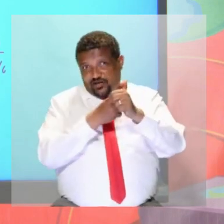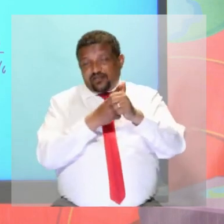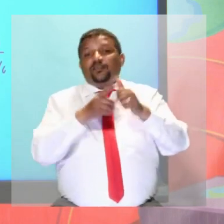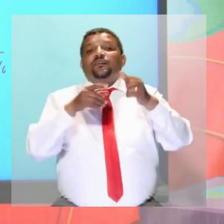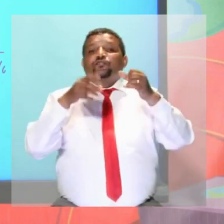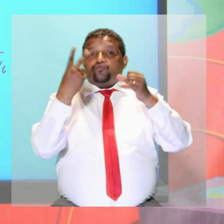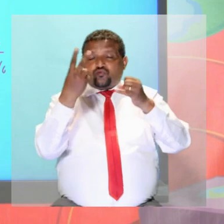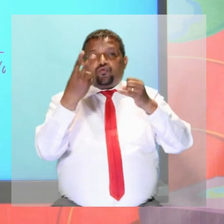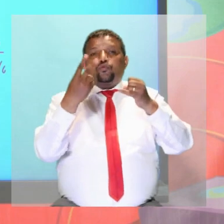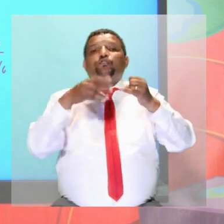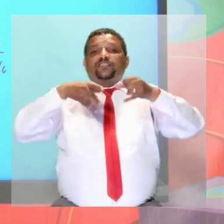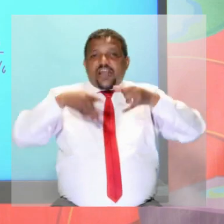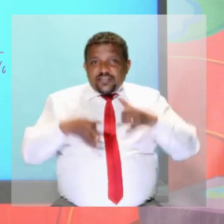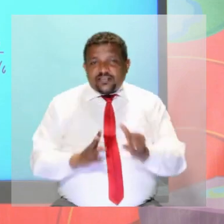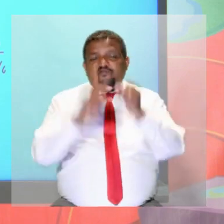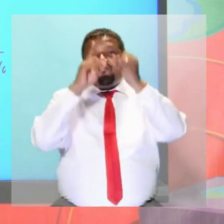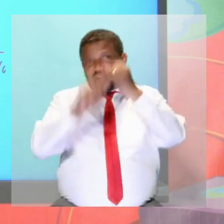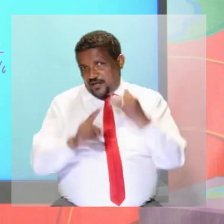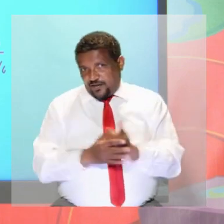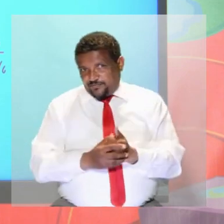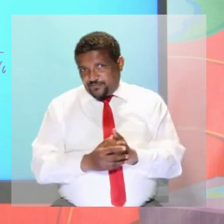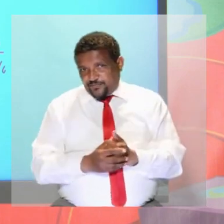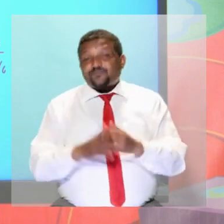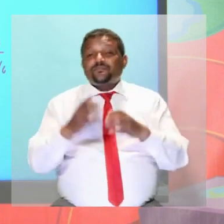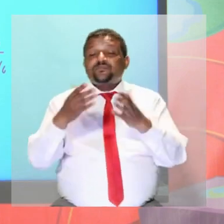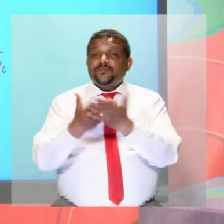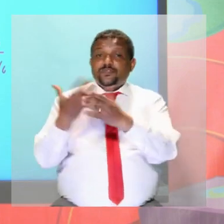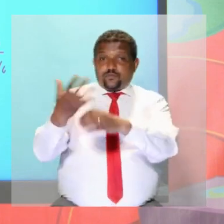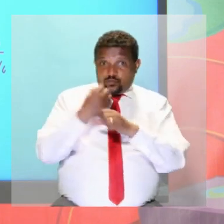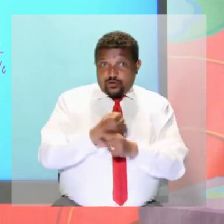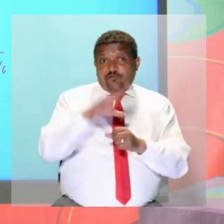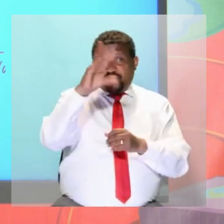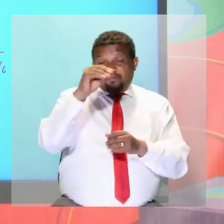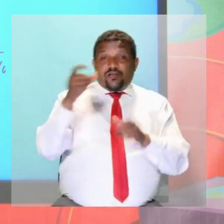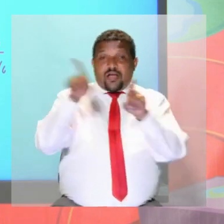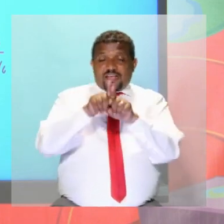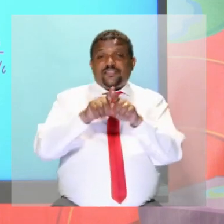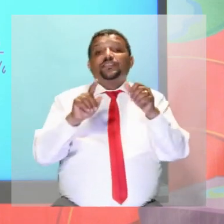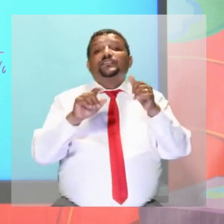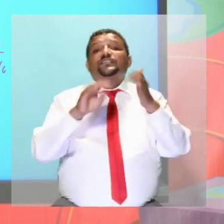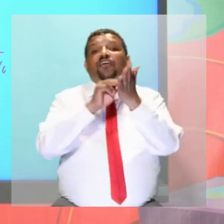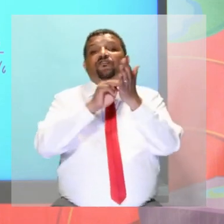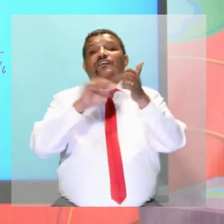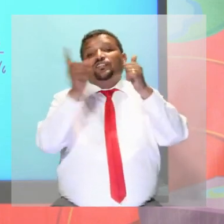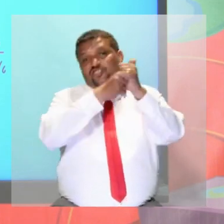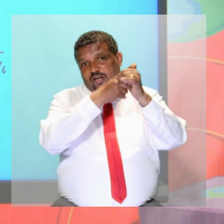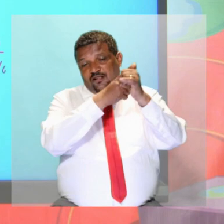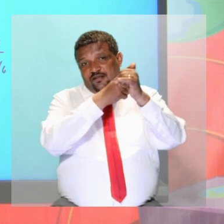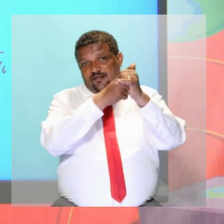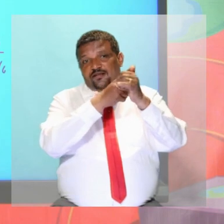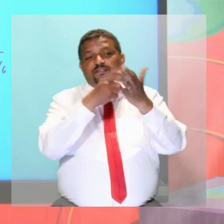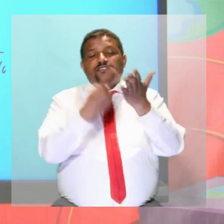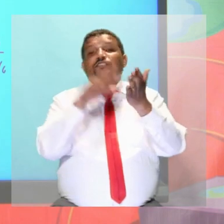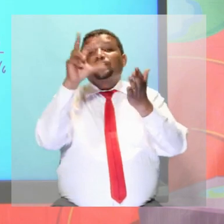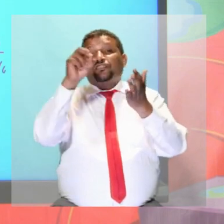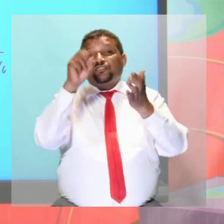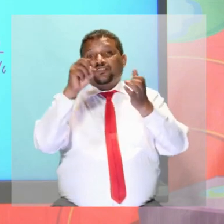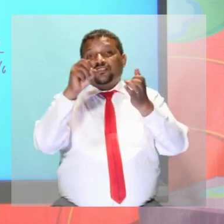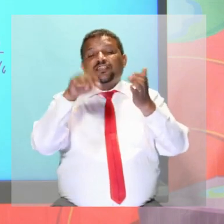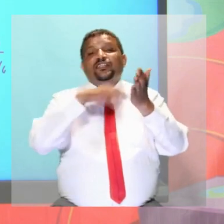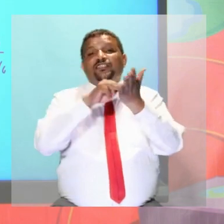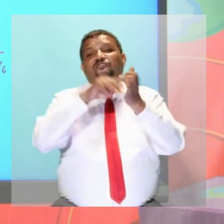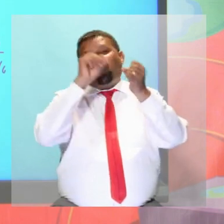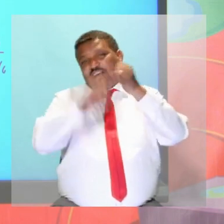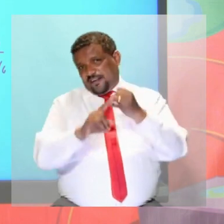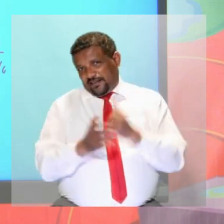and this 2 as tractor final, and let's take this 50 as teff initial and this 30 as